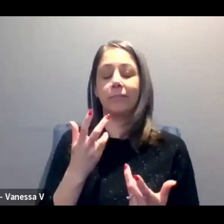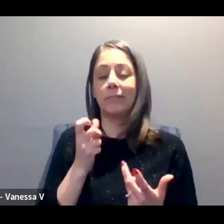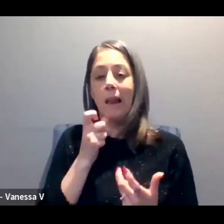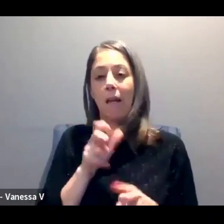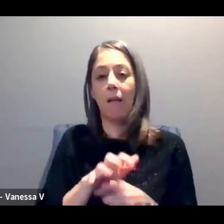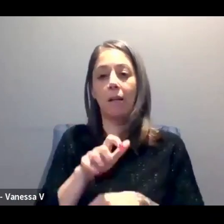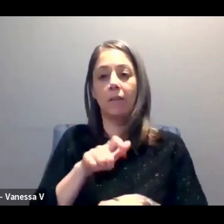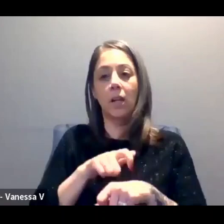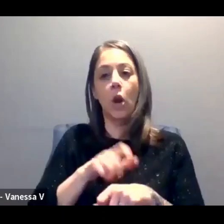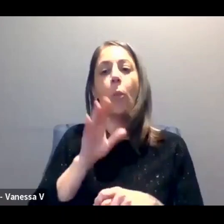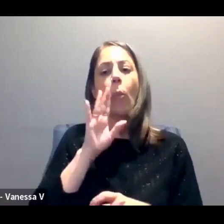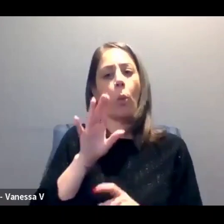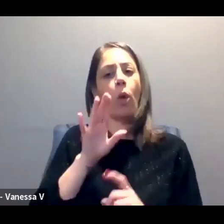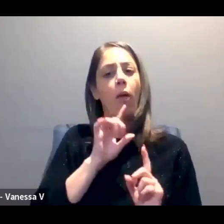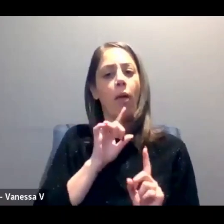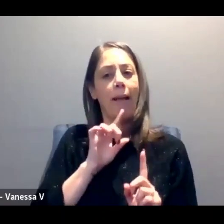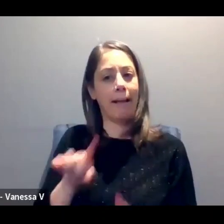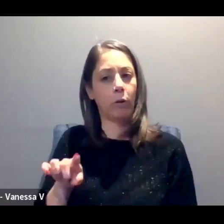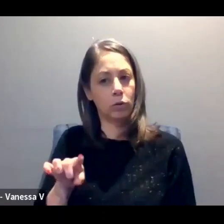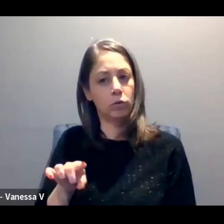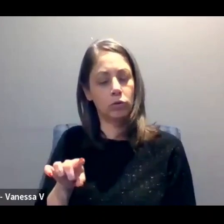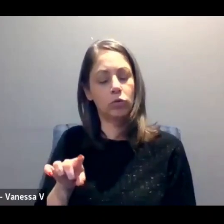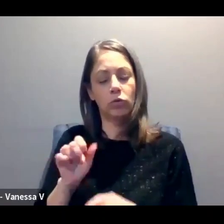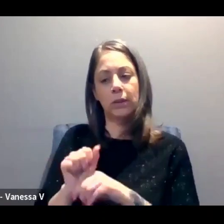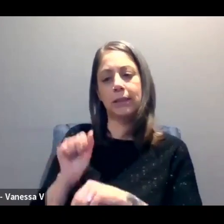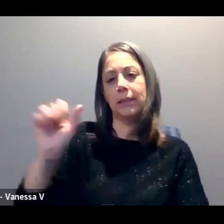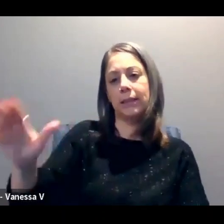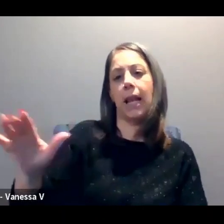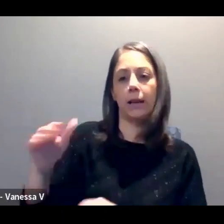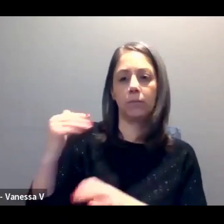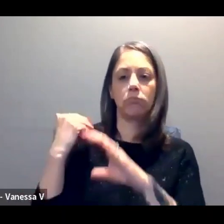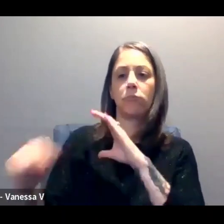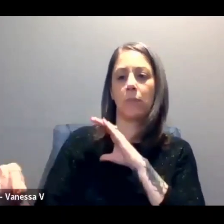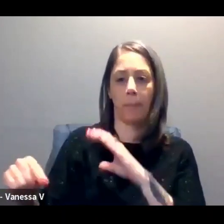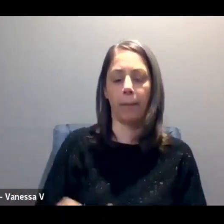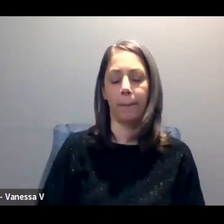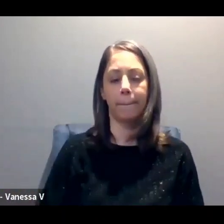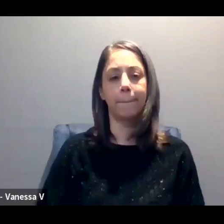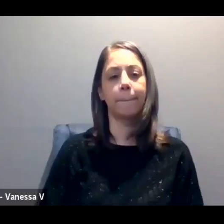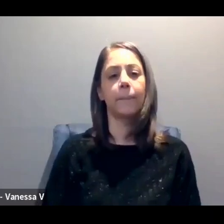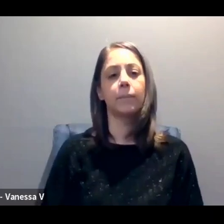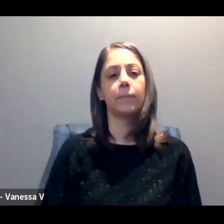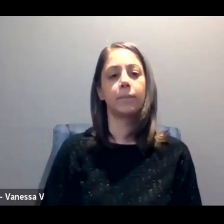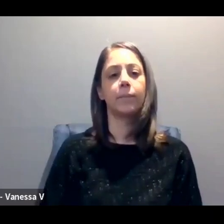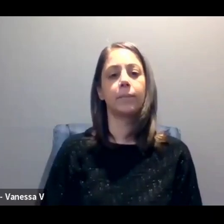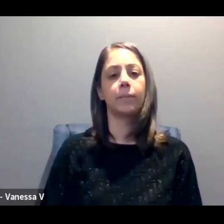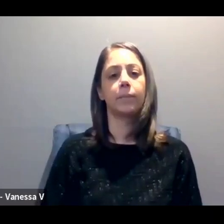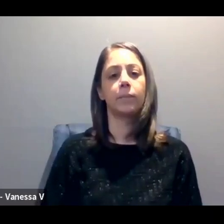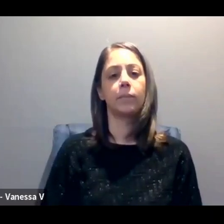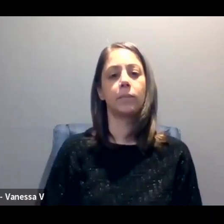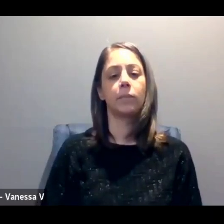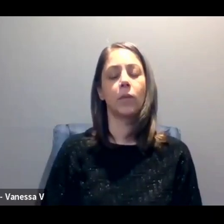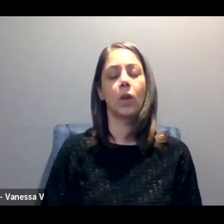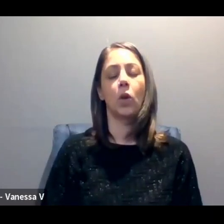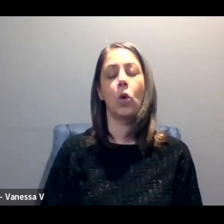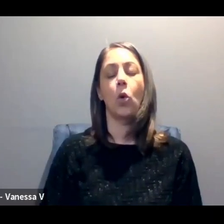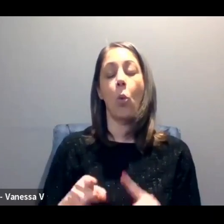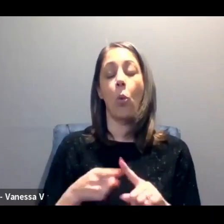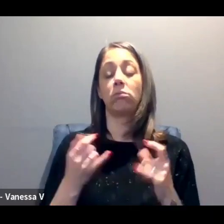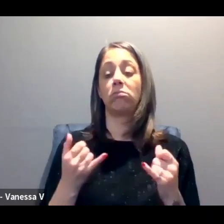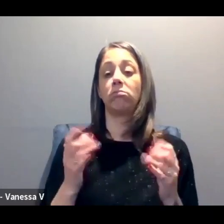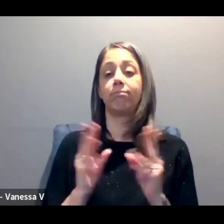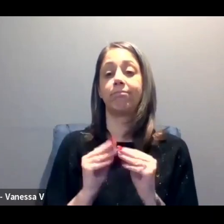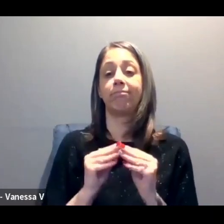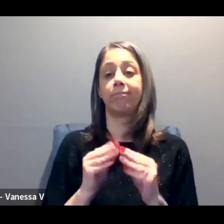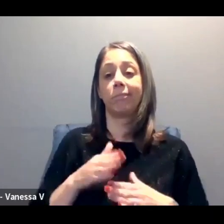sure that we get those answers to the questions sent out in an email following up. At the close of today's session, you will see